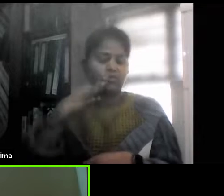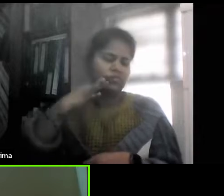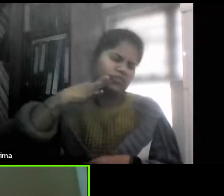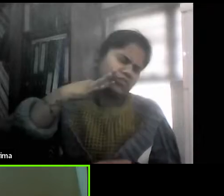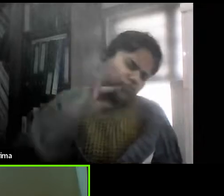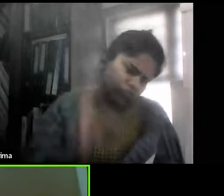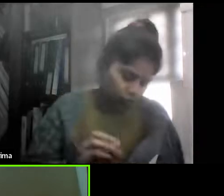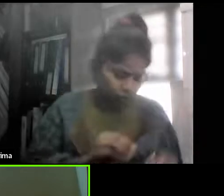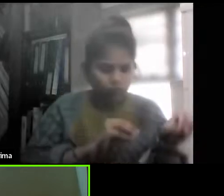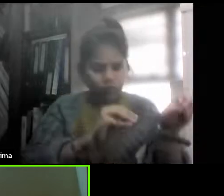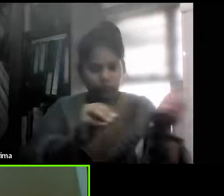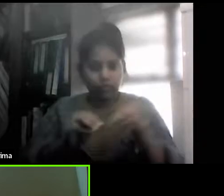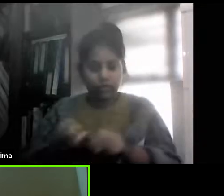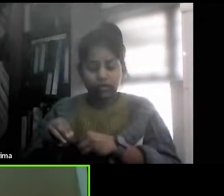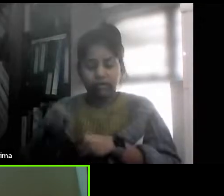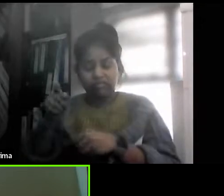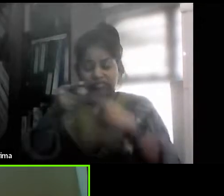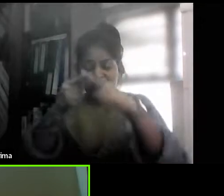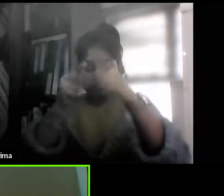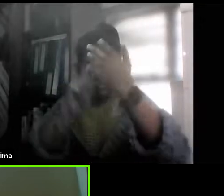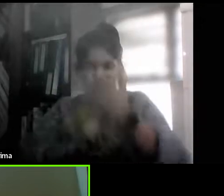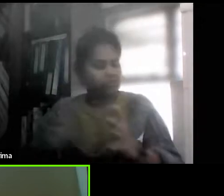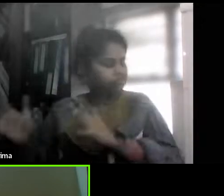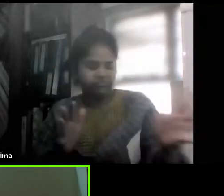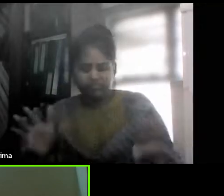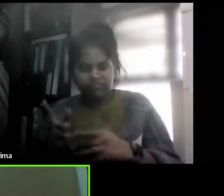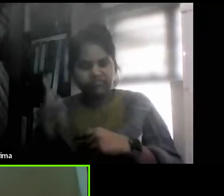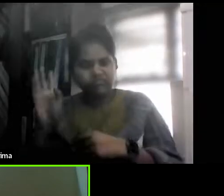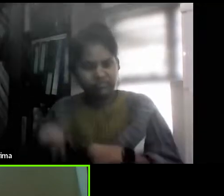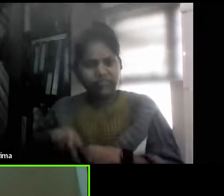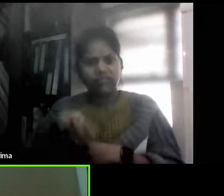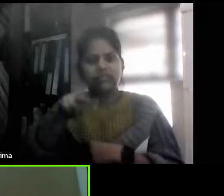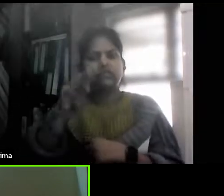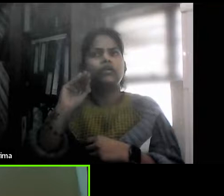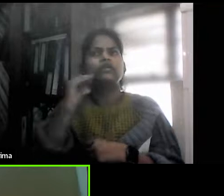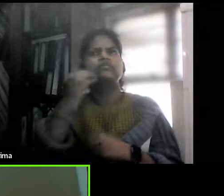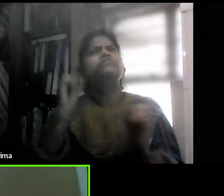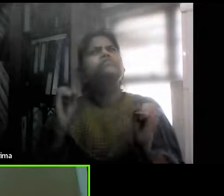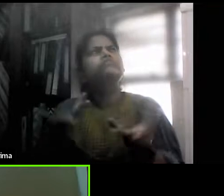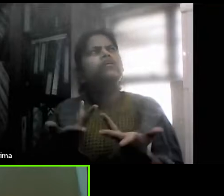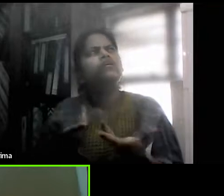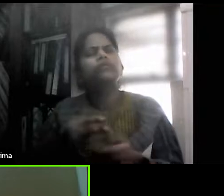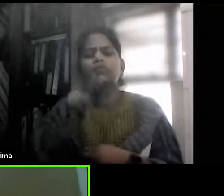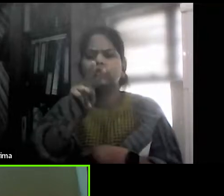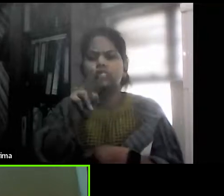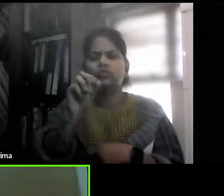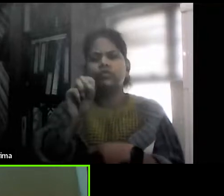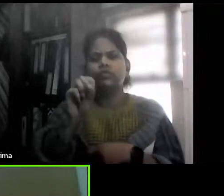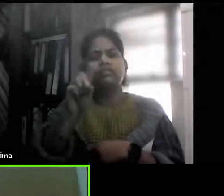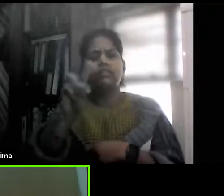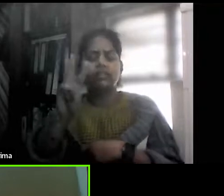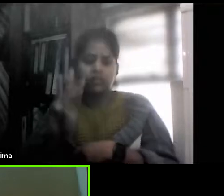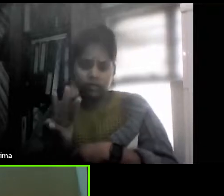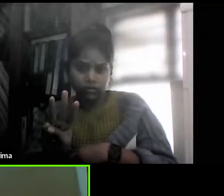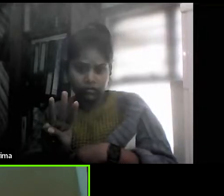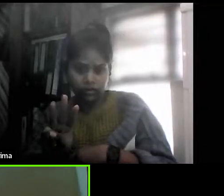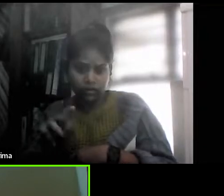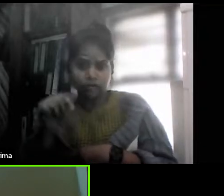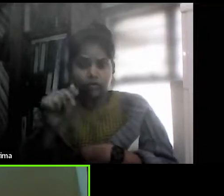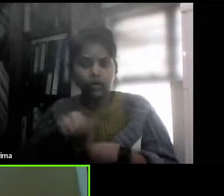Tamil Nadu, and starting from 2013 one and ending with 2021